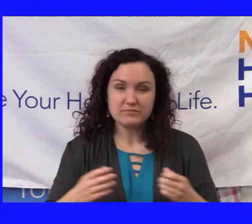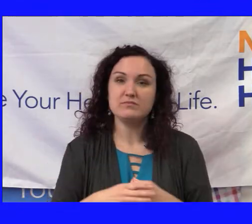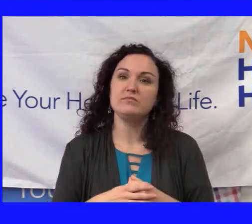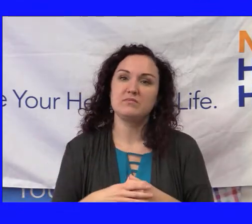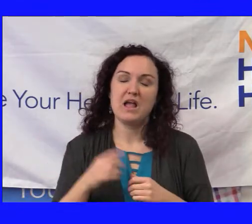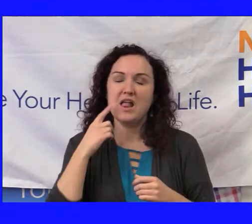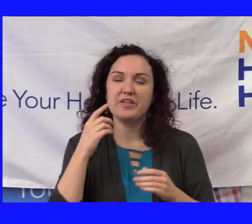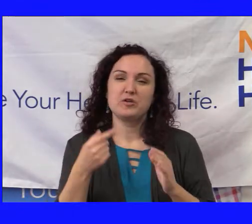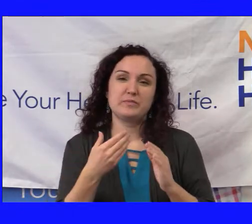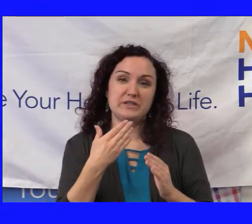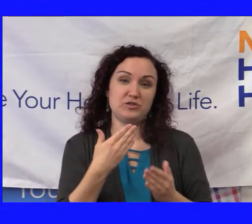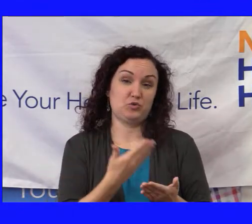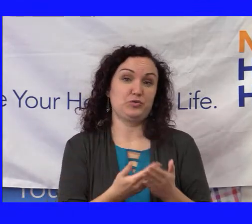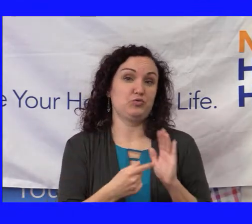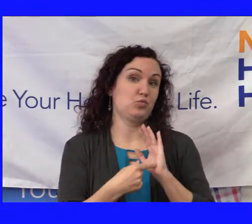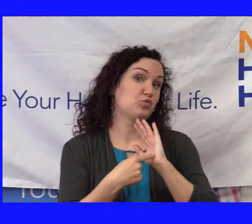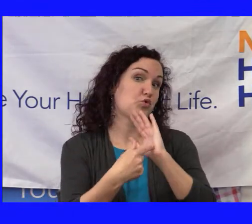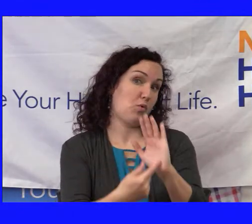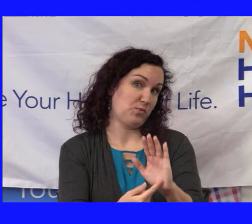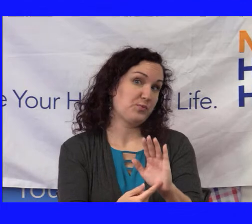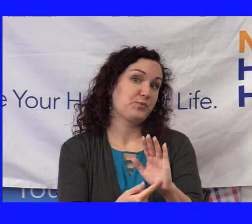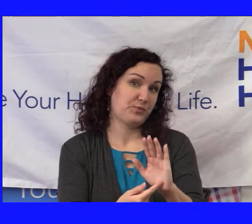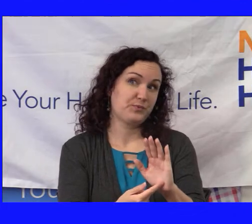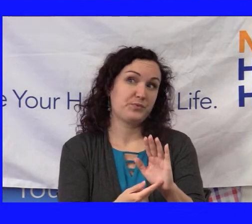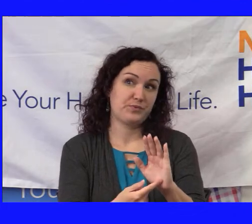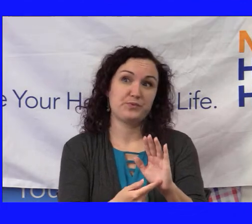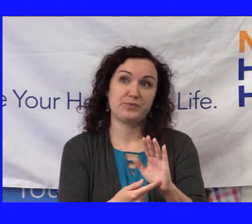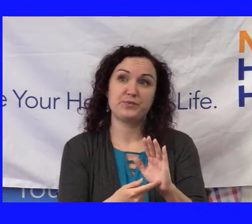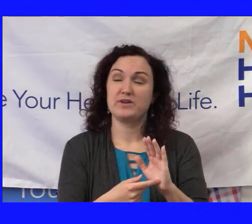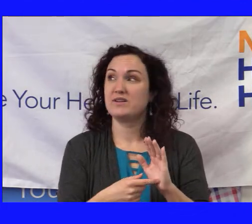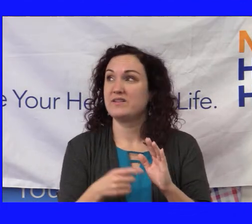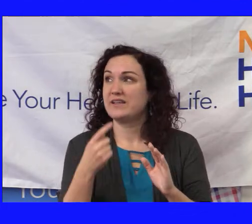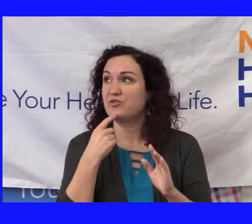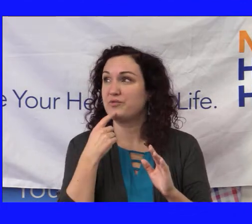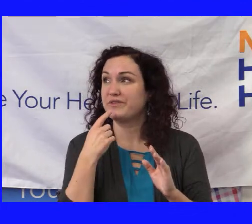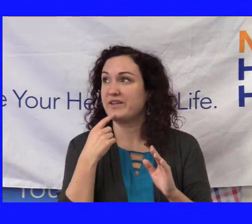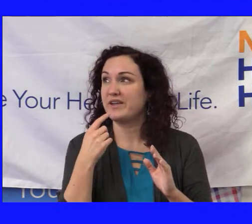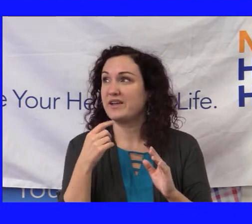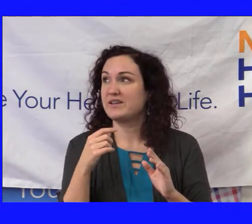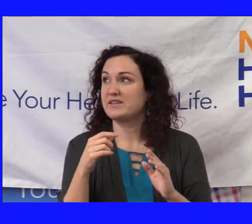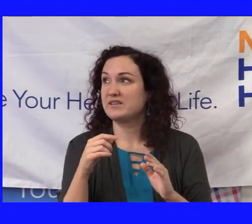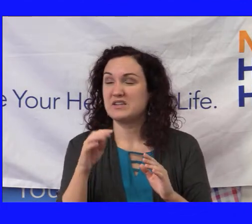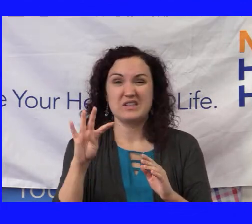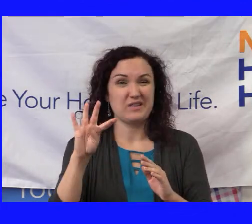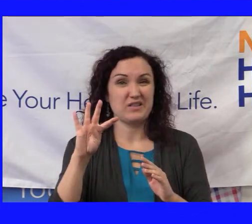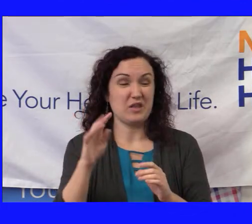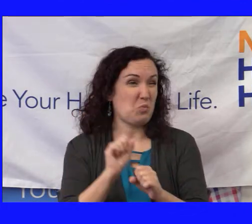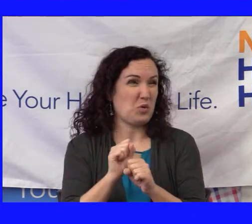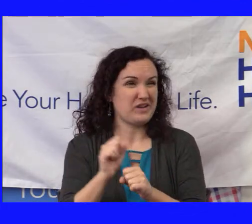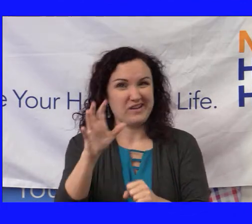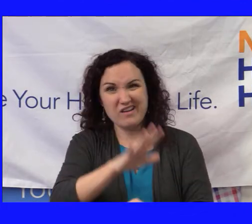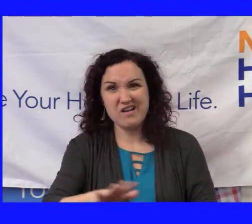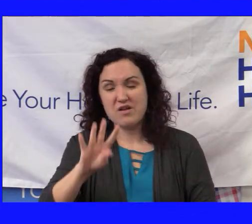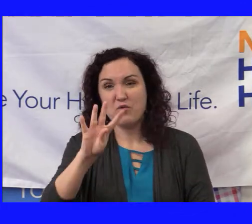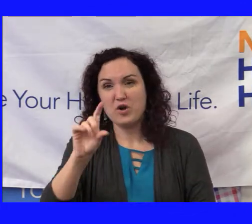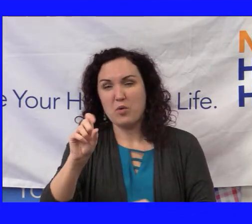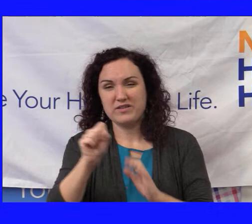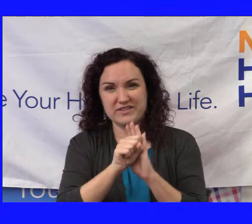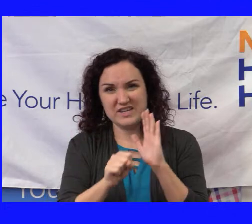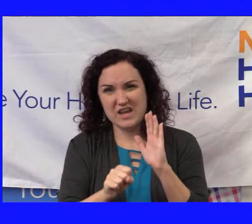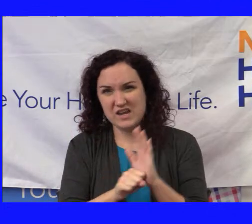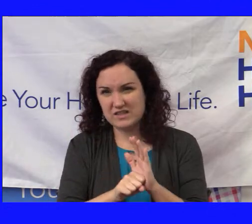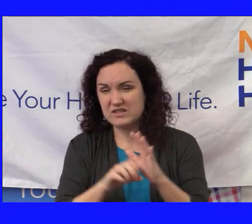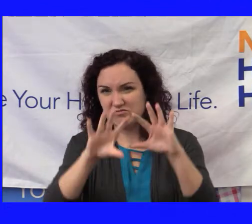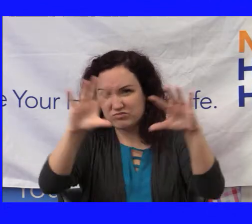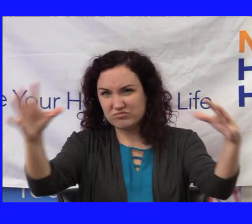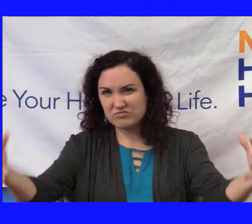to show that they, as you say, they're working in 41 states, to really document that they do